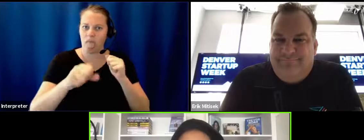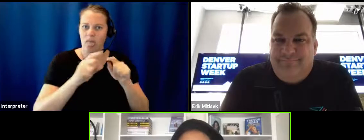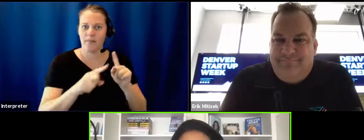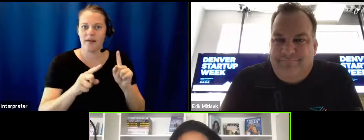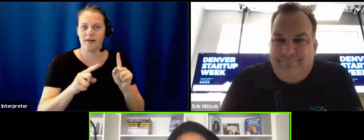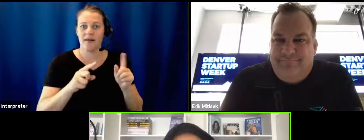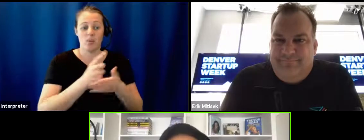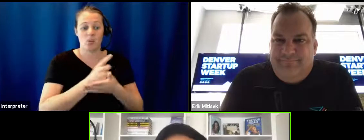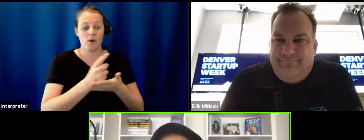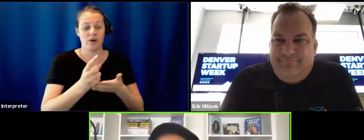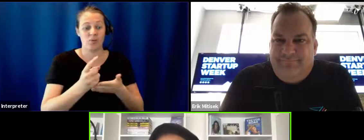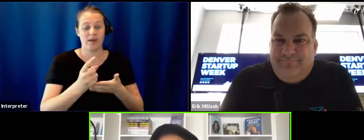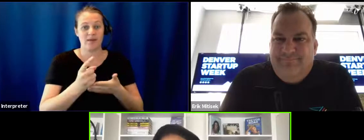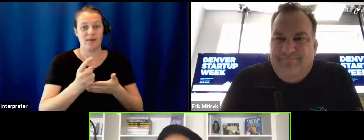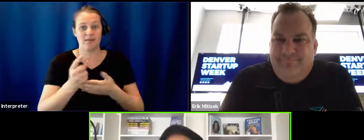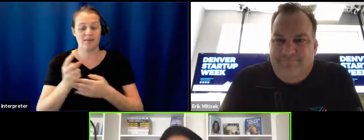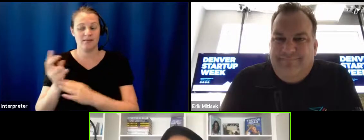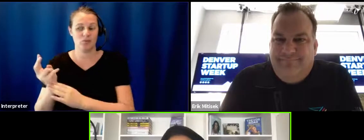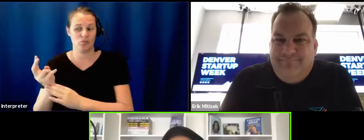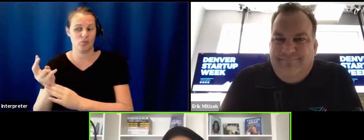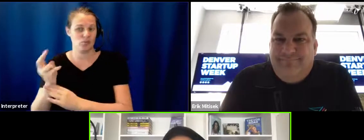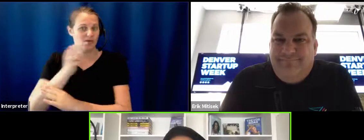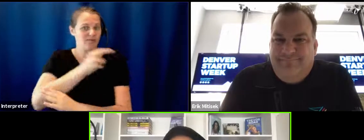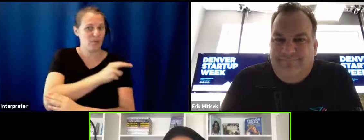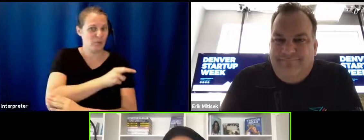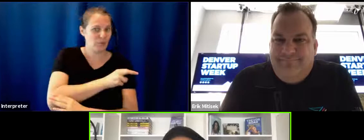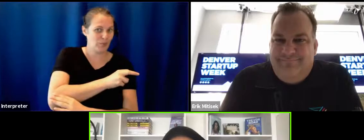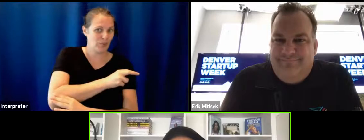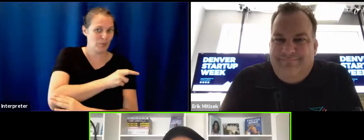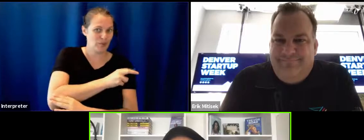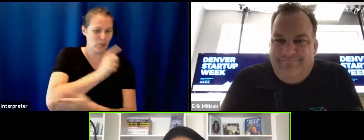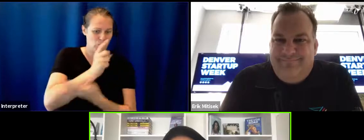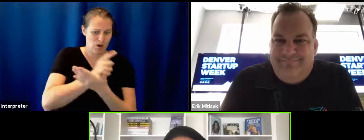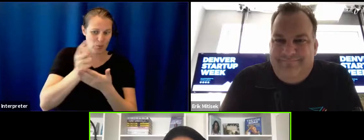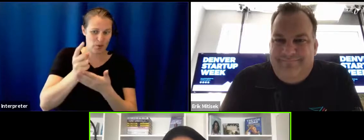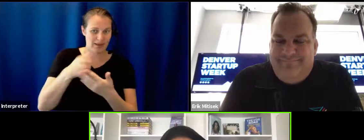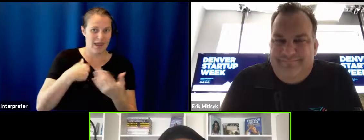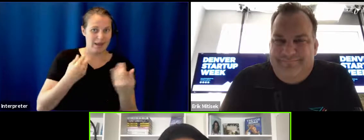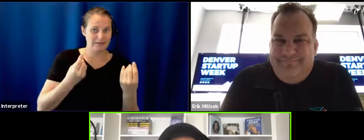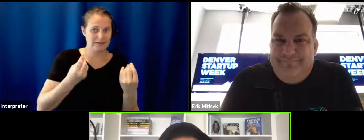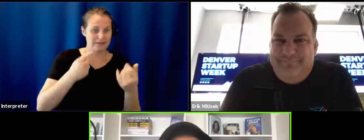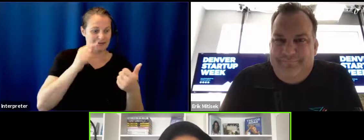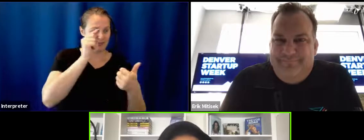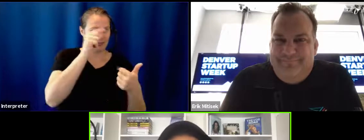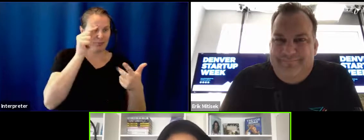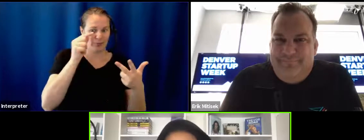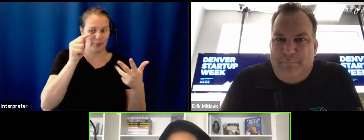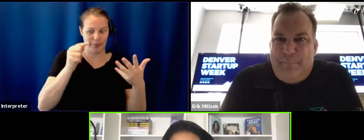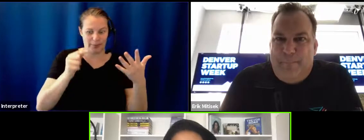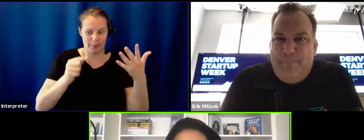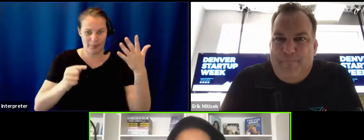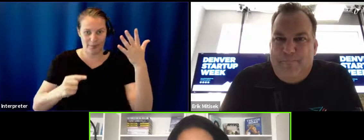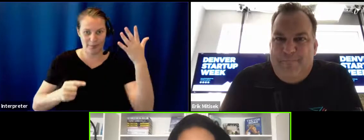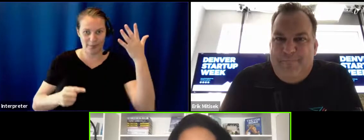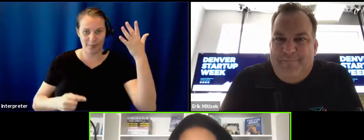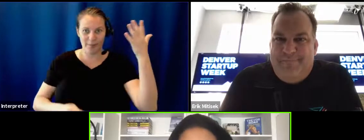week and just look at everything that you do in a given week. And then don't be so hard on